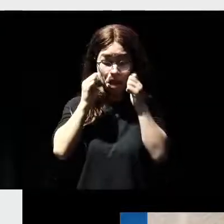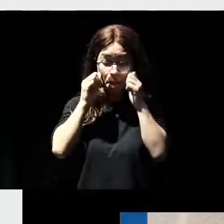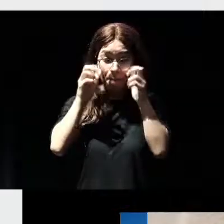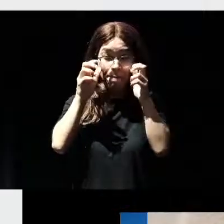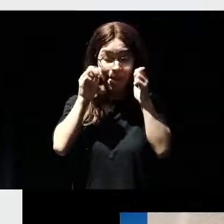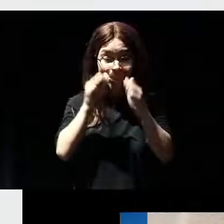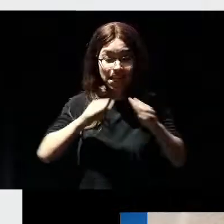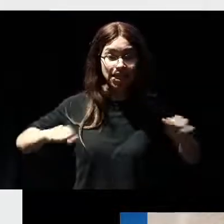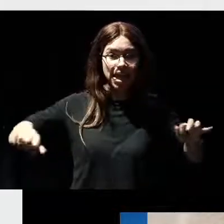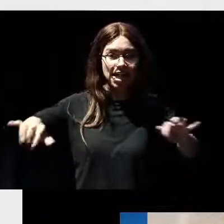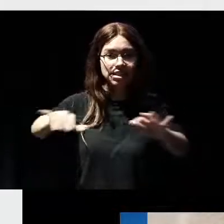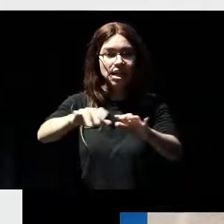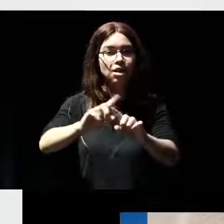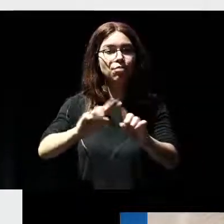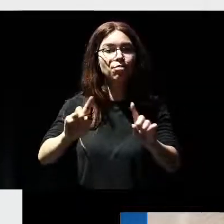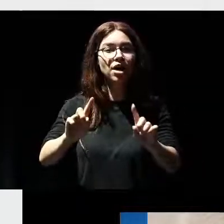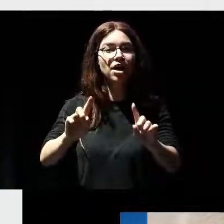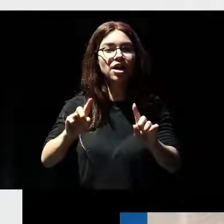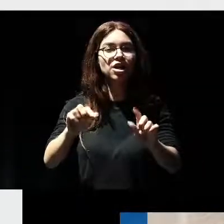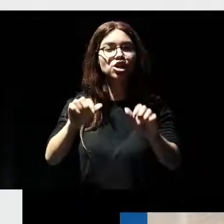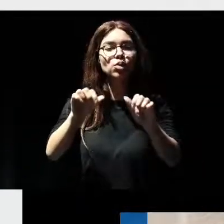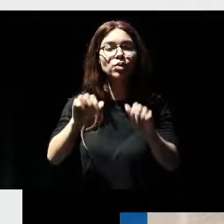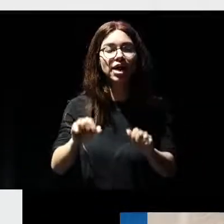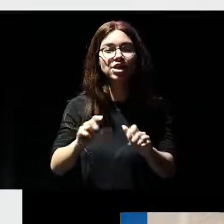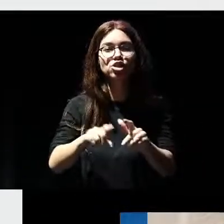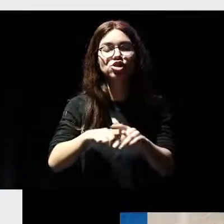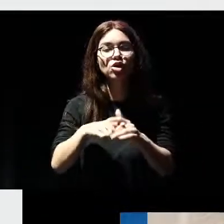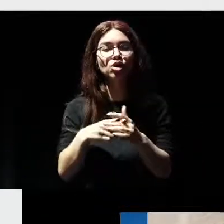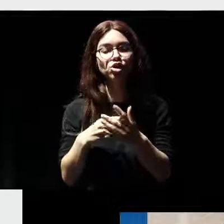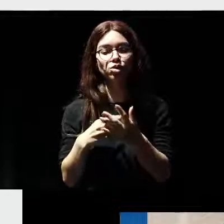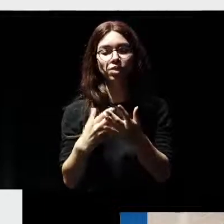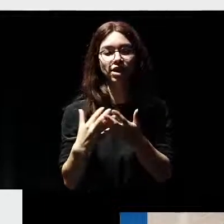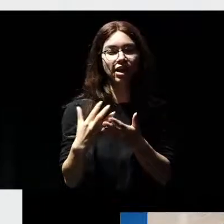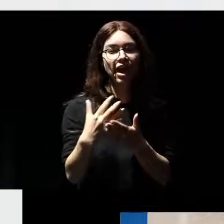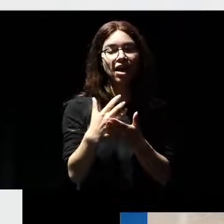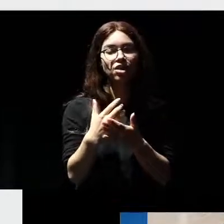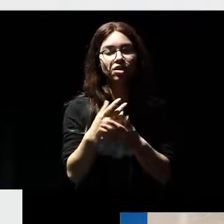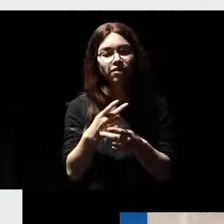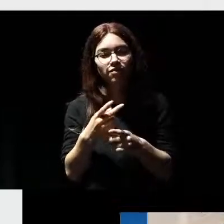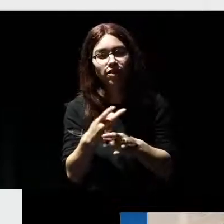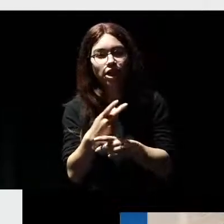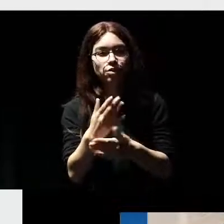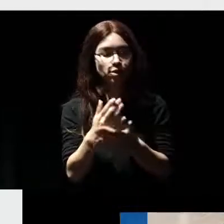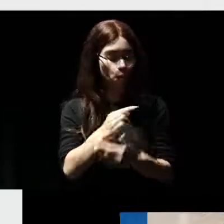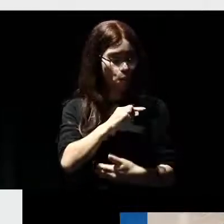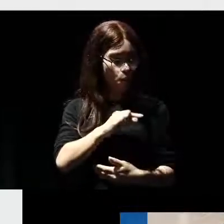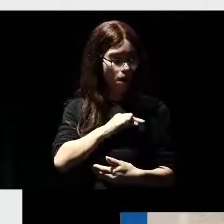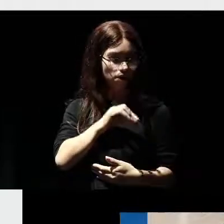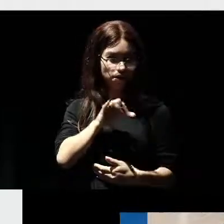landscape, but potentially you can start to infer some of the qualities of that place, either through its